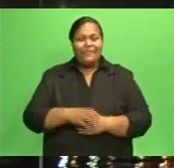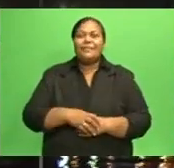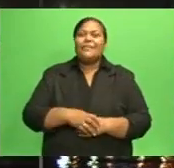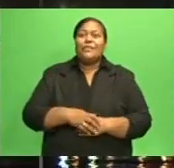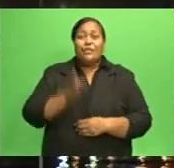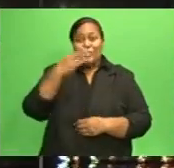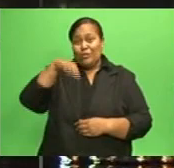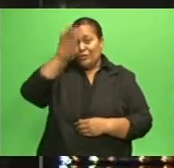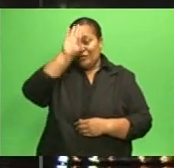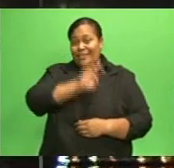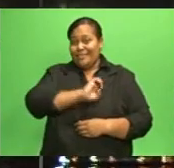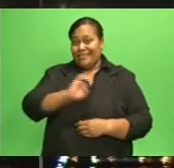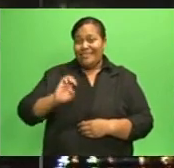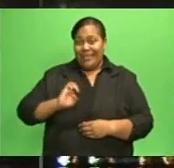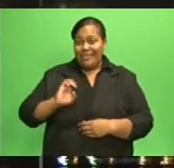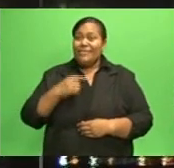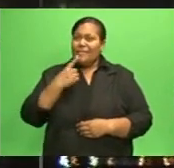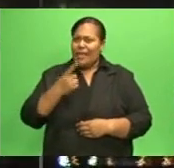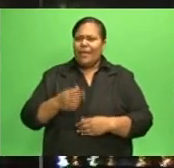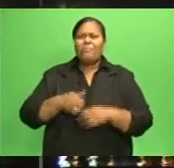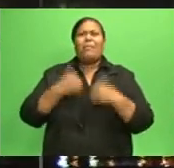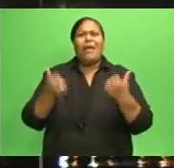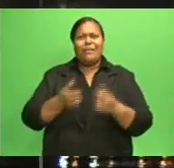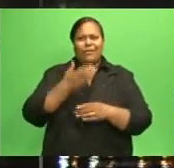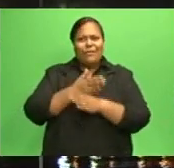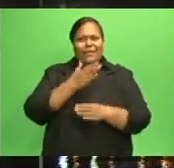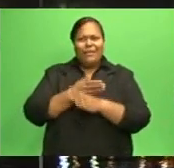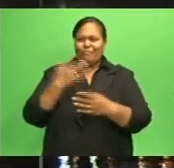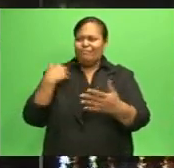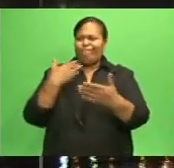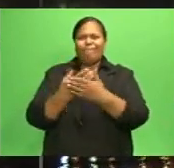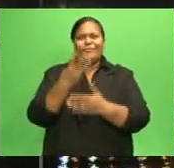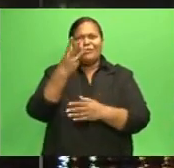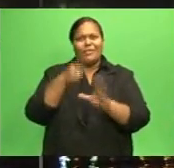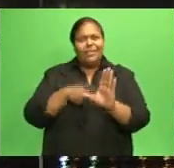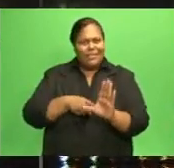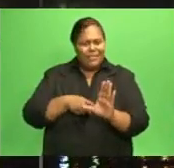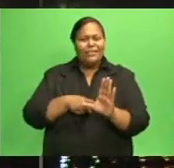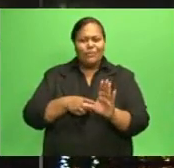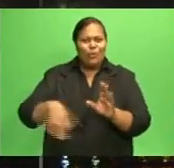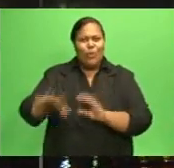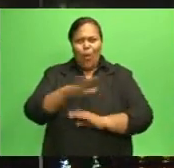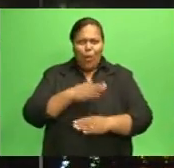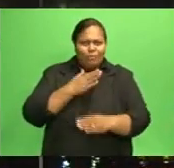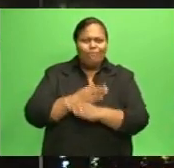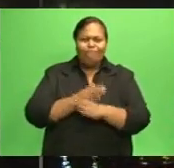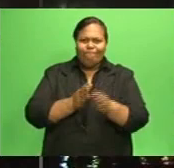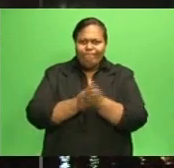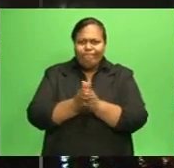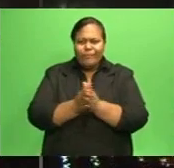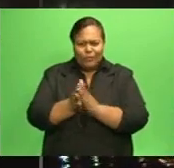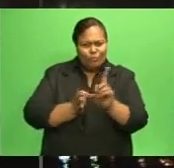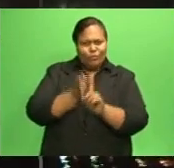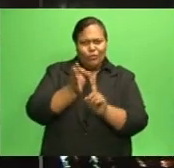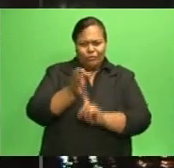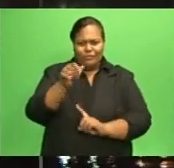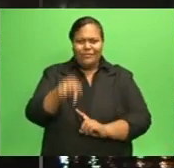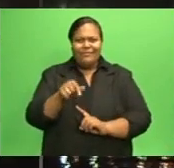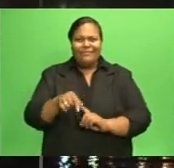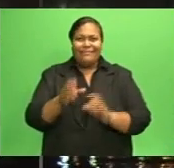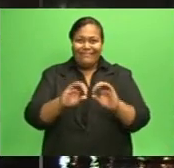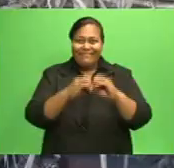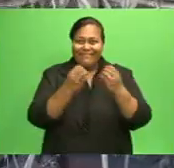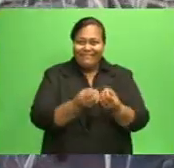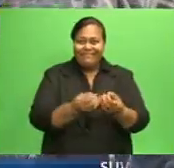Clark says a lot has been done in the past 3 years, with everyone striving for the stability of the industry. Kritika Kumar